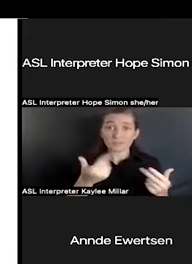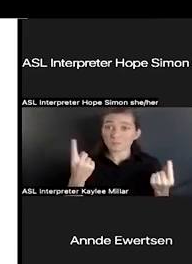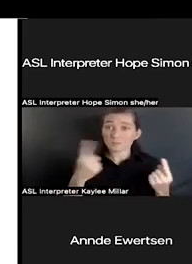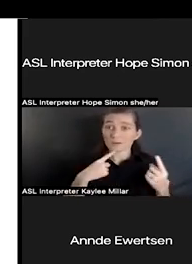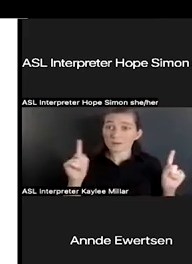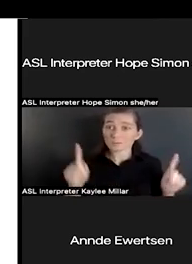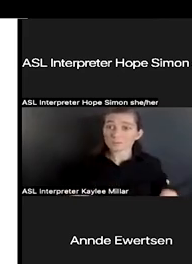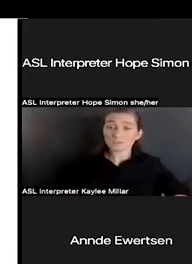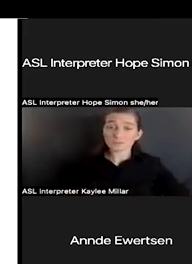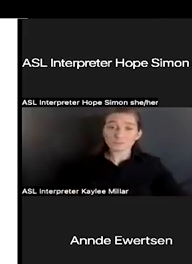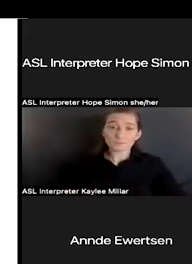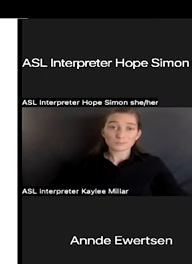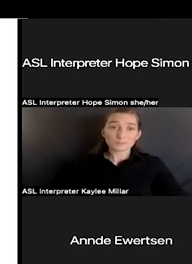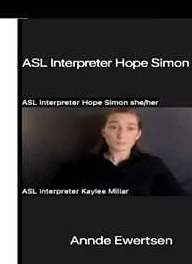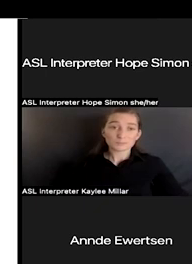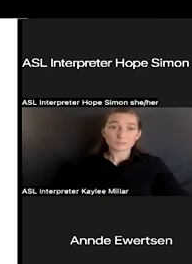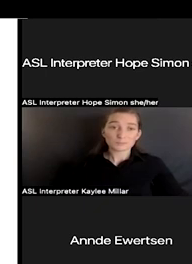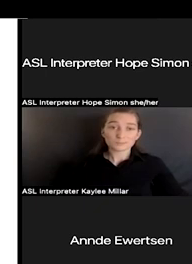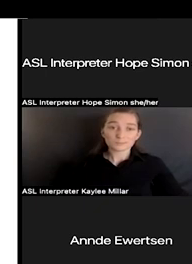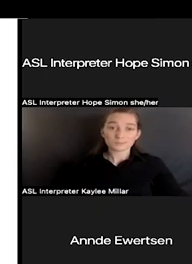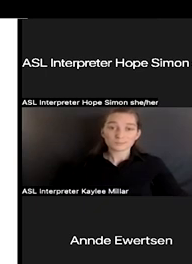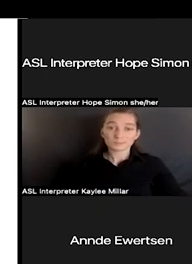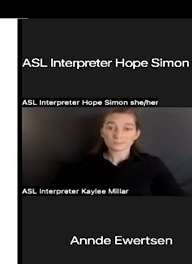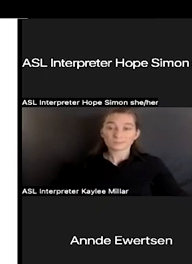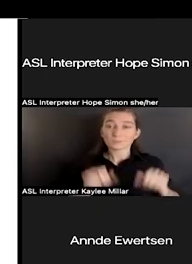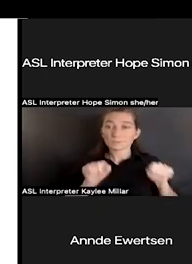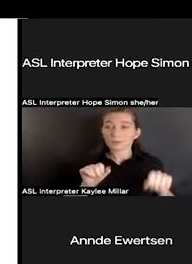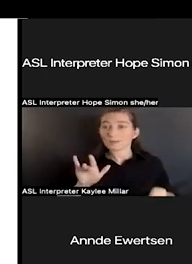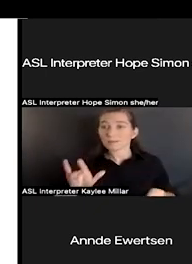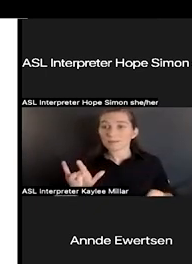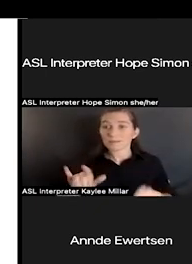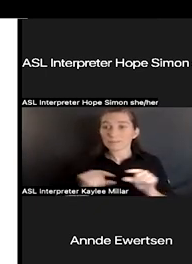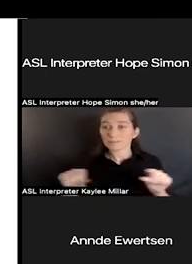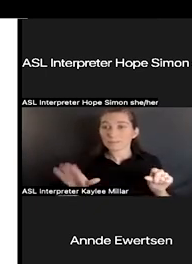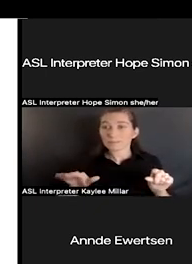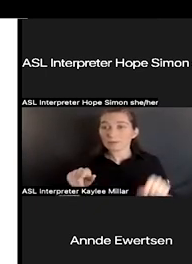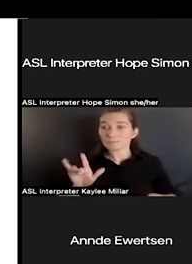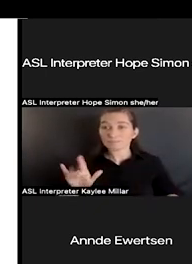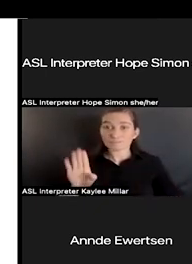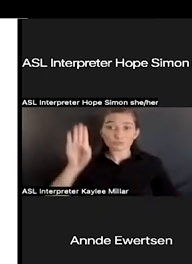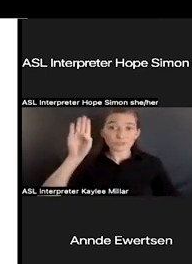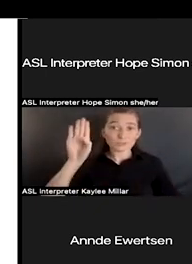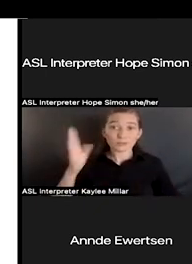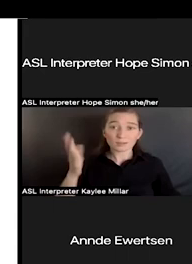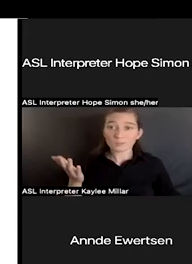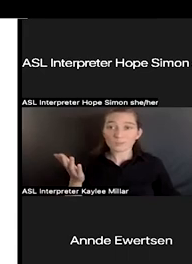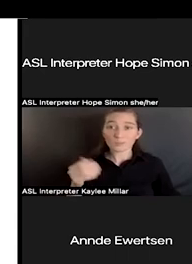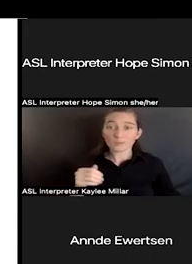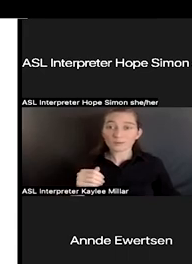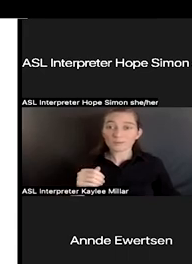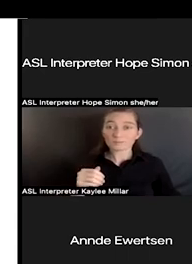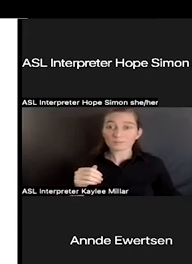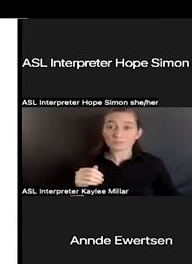And you could raise your hand or just speak through, turn your mic